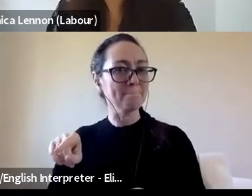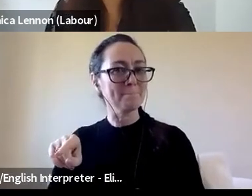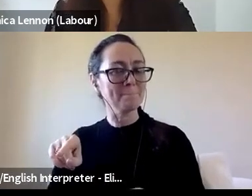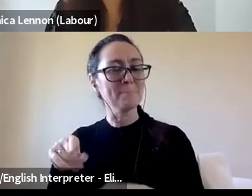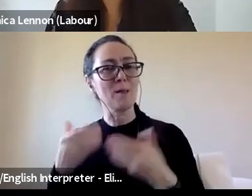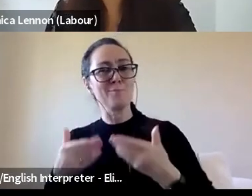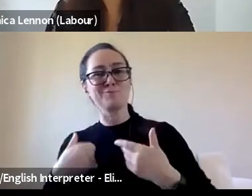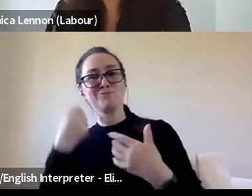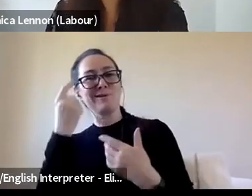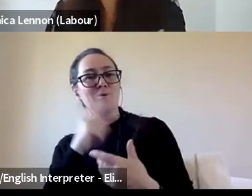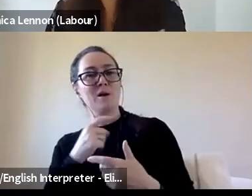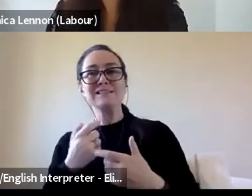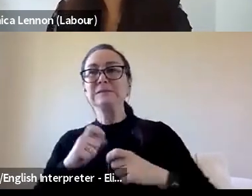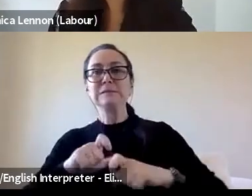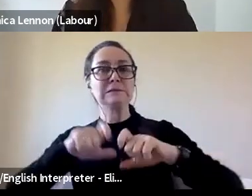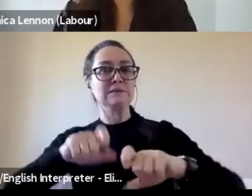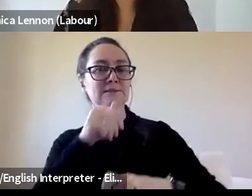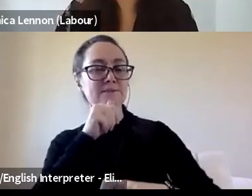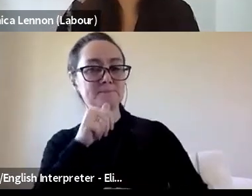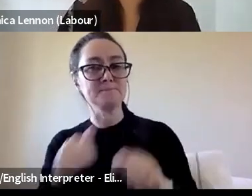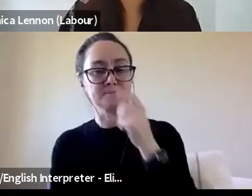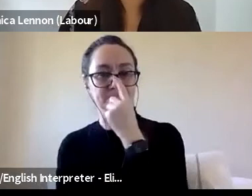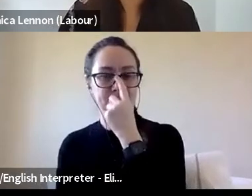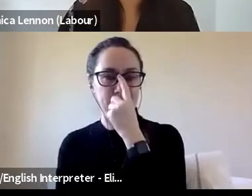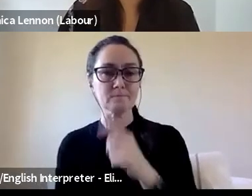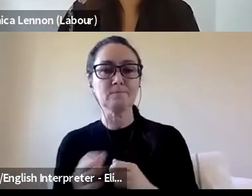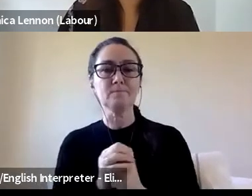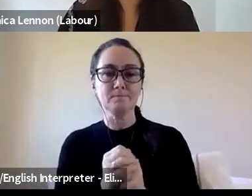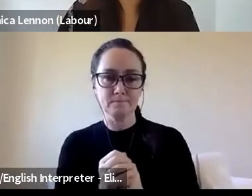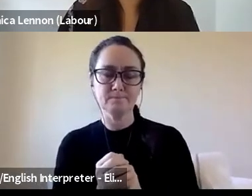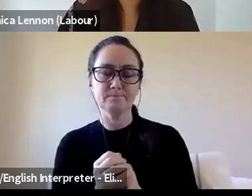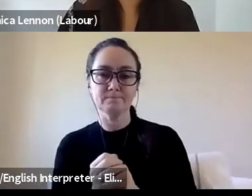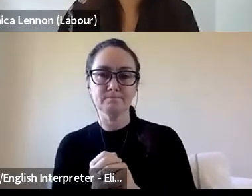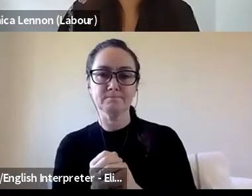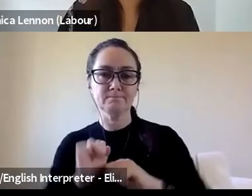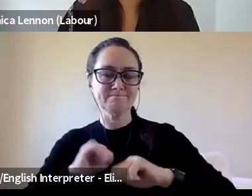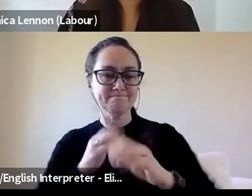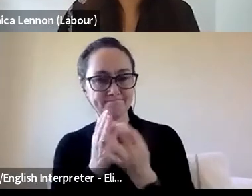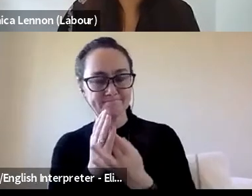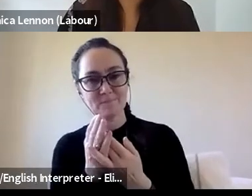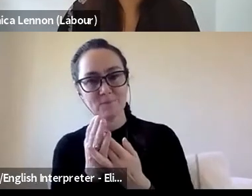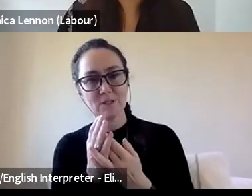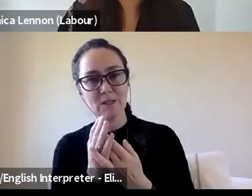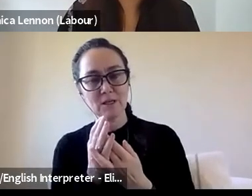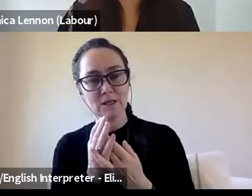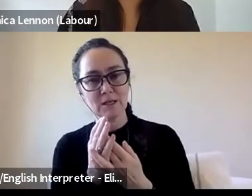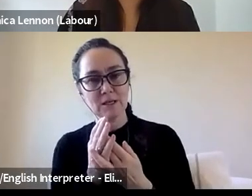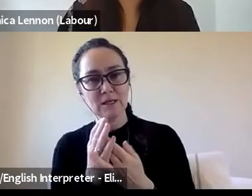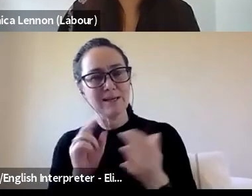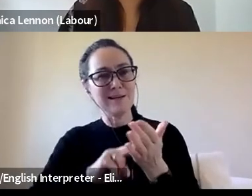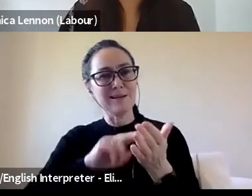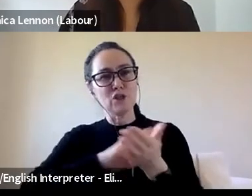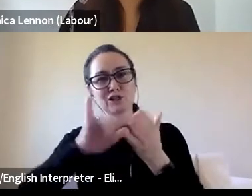after May the 6th, the remobilisation issue is going to be a huge challenge. What would